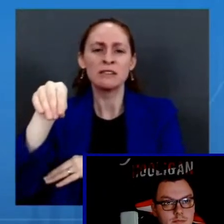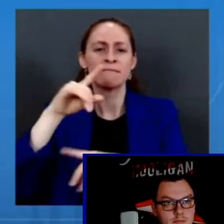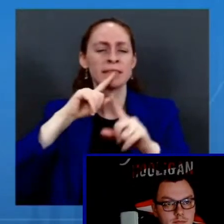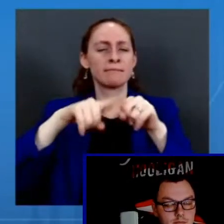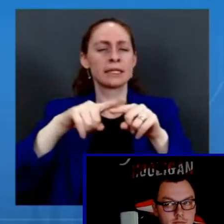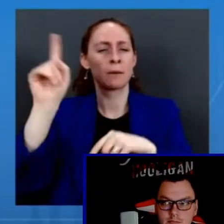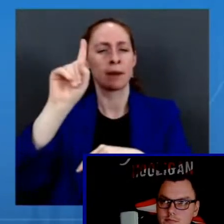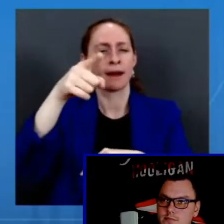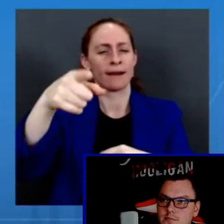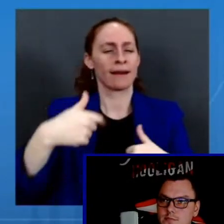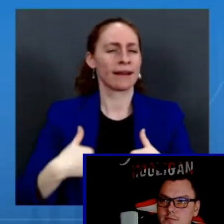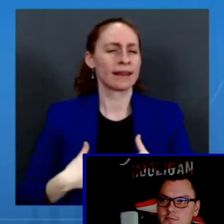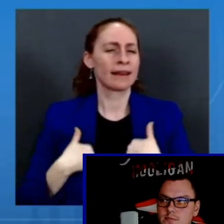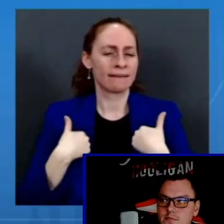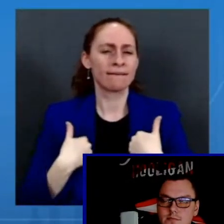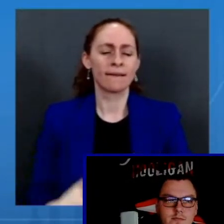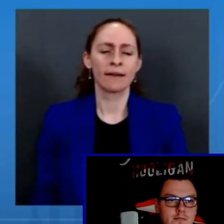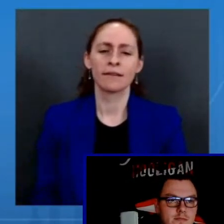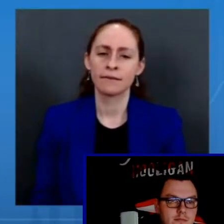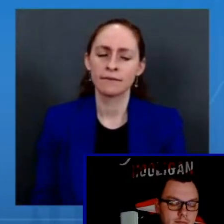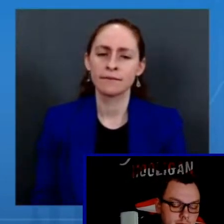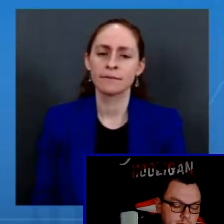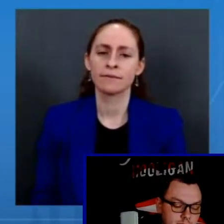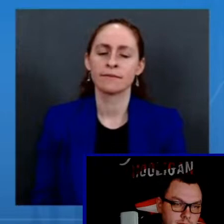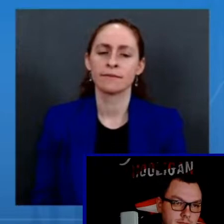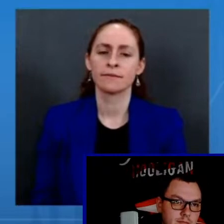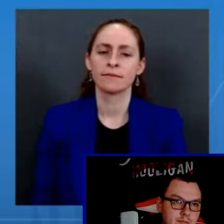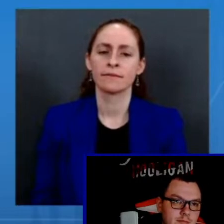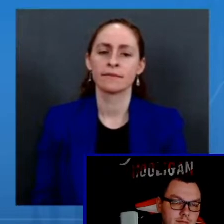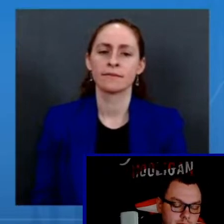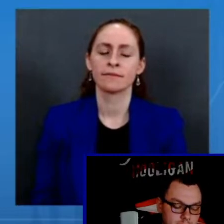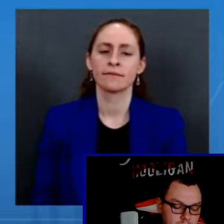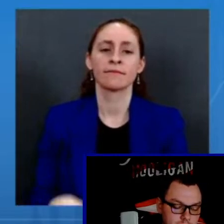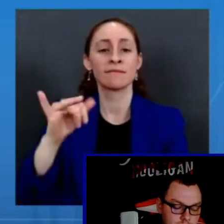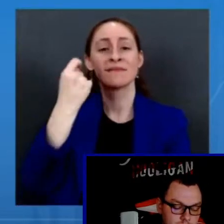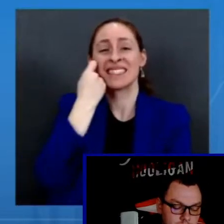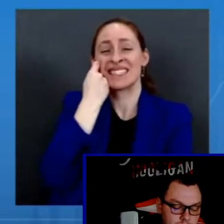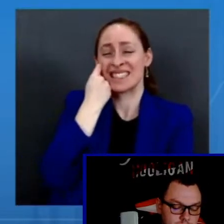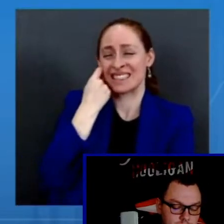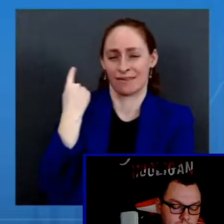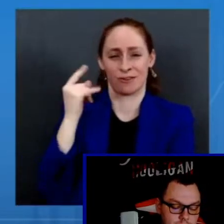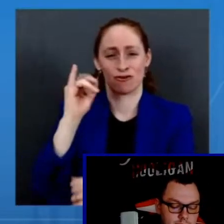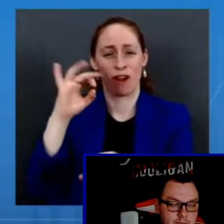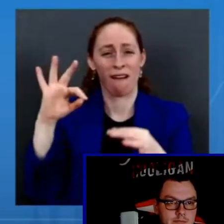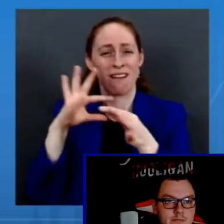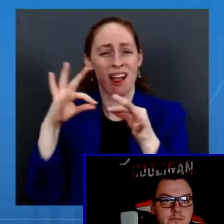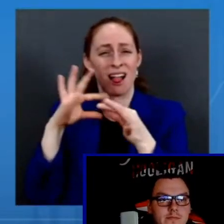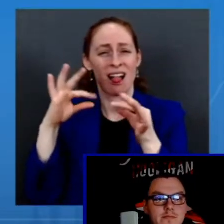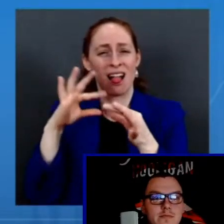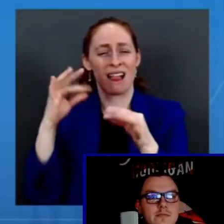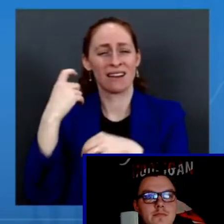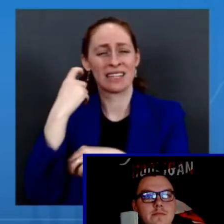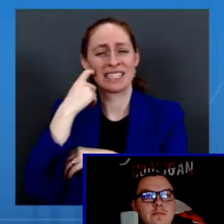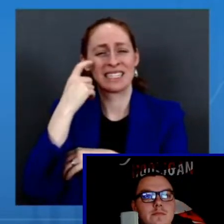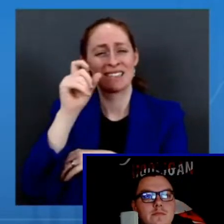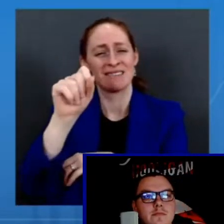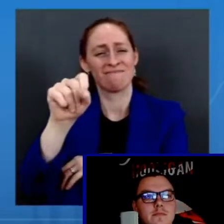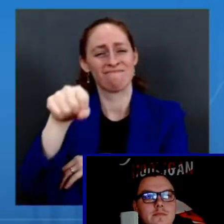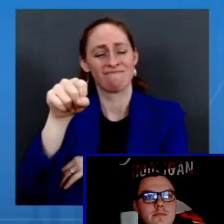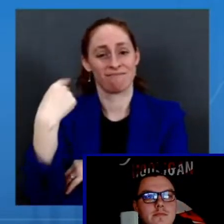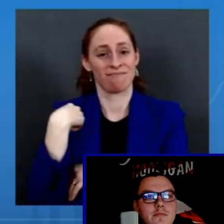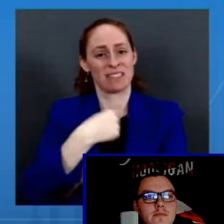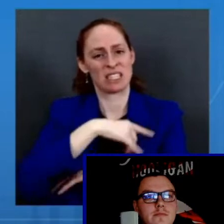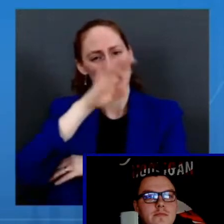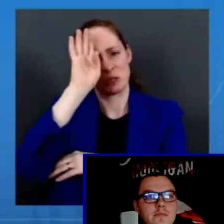Jeff mentioned just a moment ago, that we expect that there will be continuing to have a substantial increase in cases.